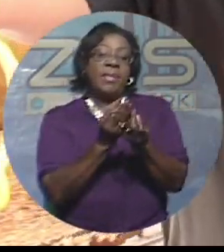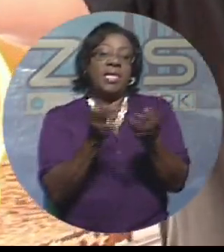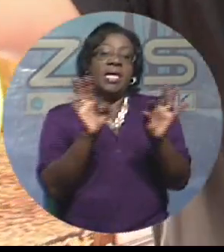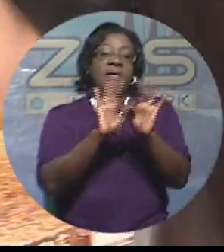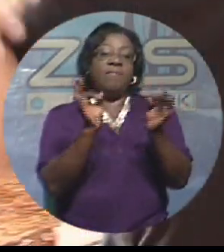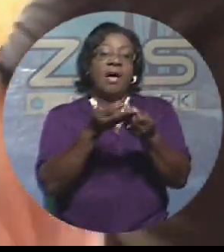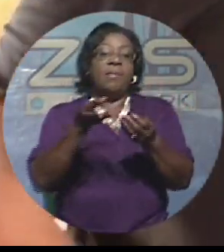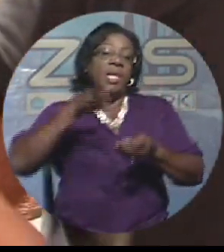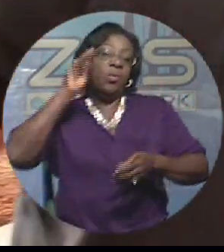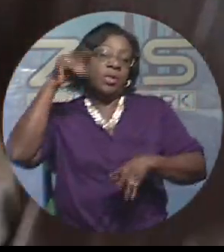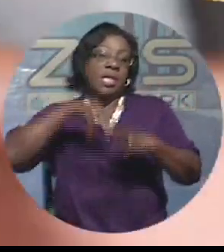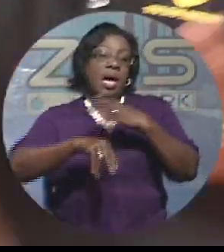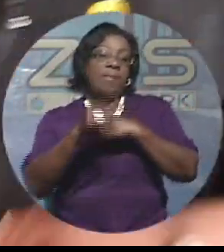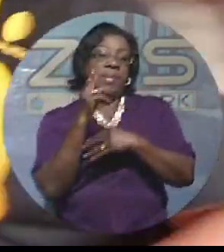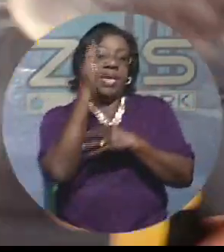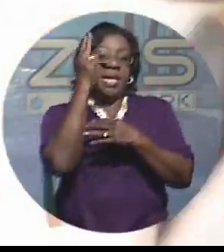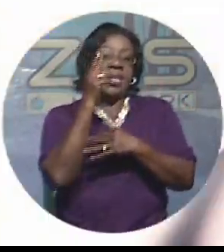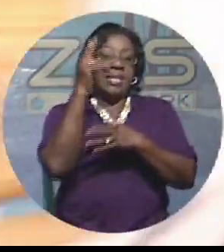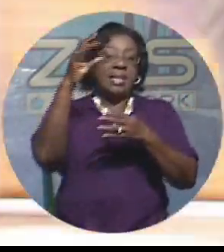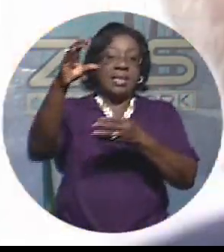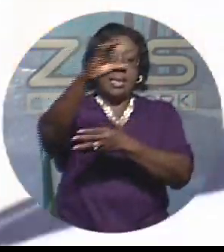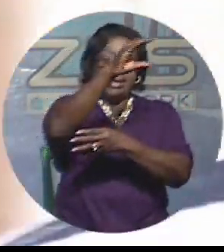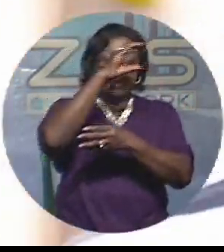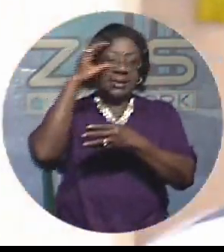ceiling. The ceiling? Show me where.